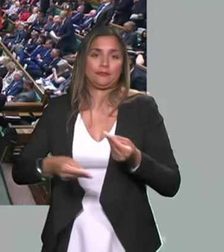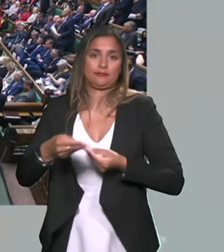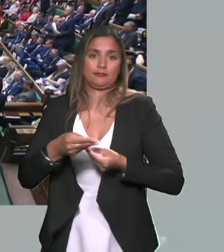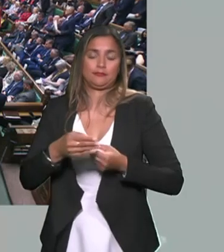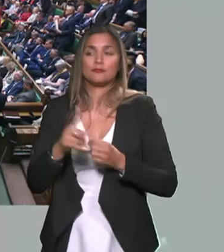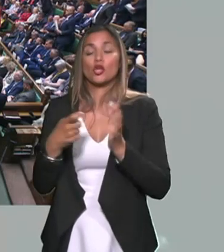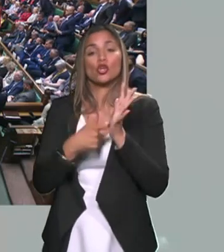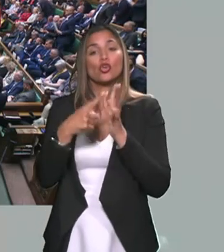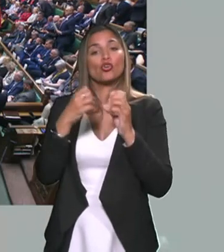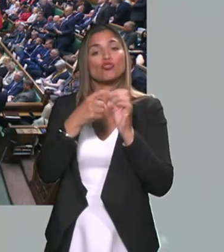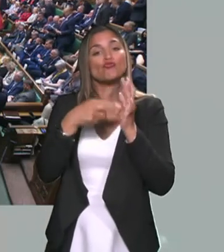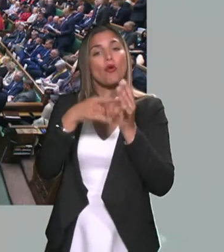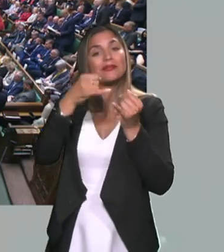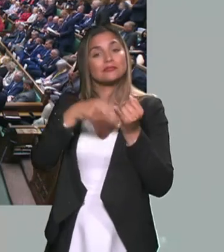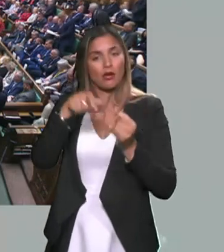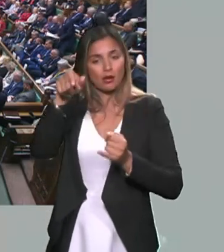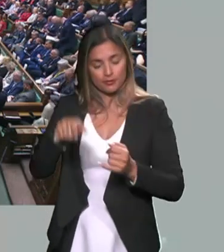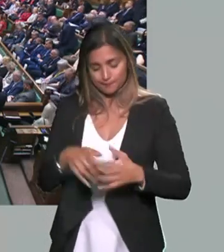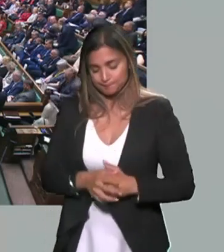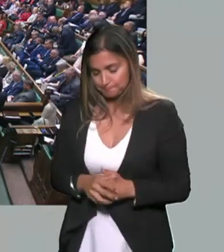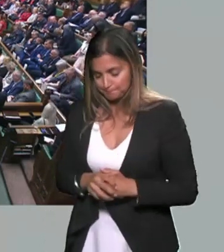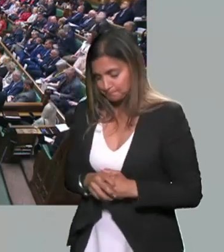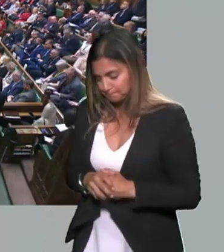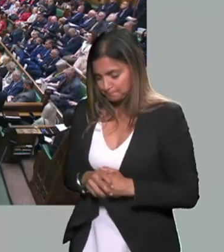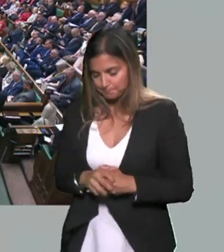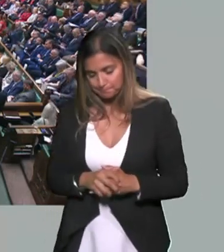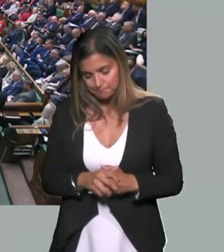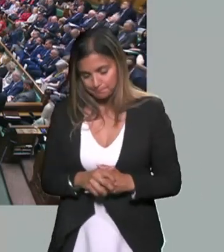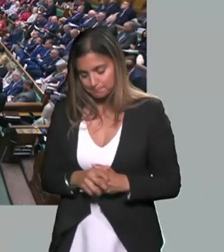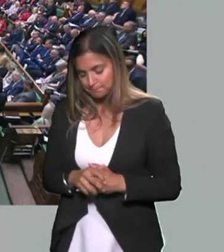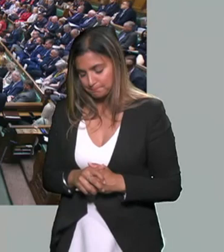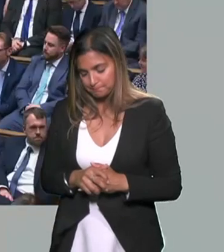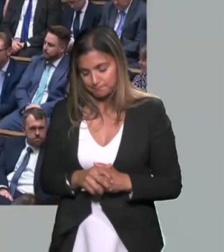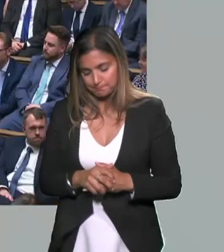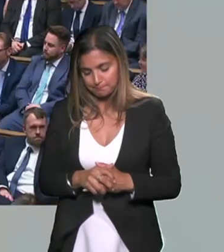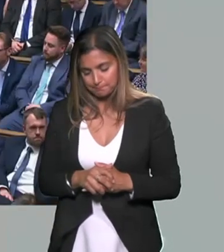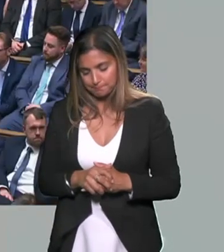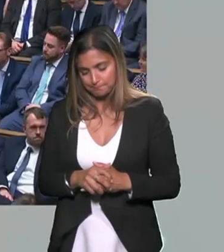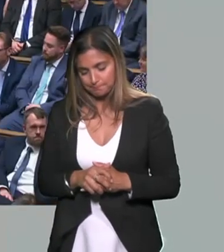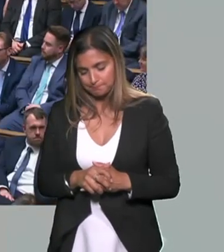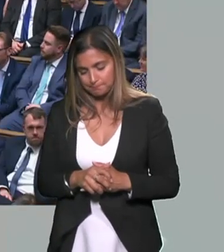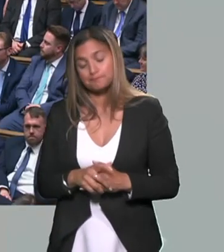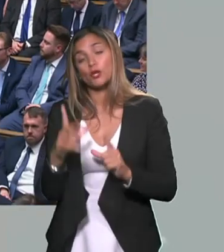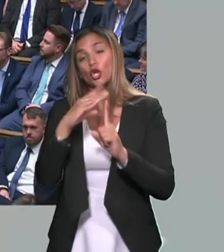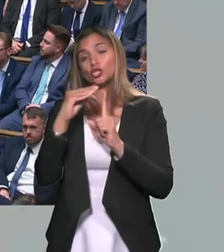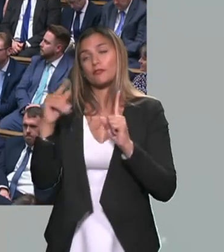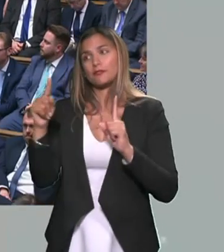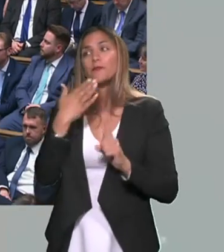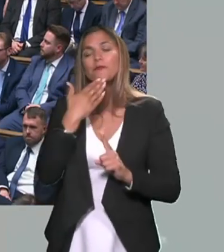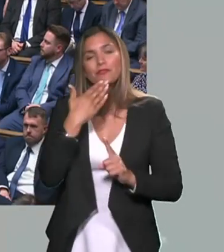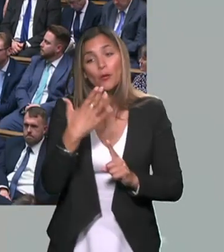Yeah. Mr. Speaker, after securing almost £14 million in my town's fund bid for Cheadle, I was delighted last week to